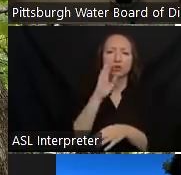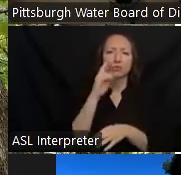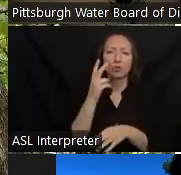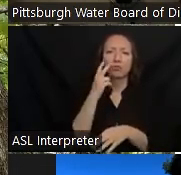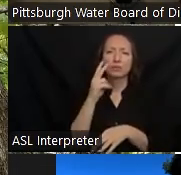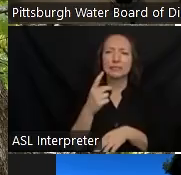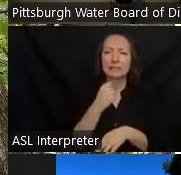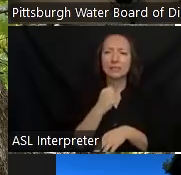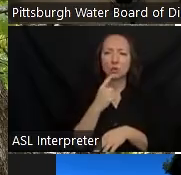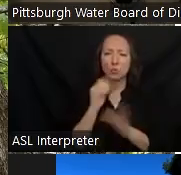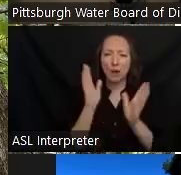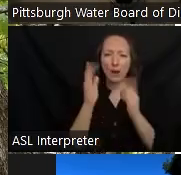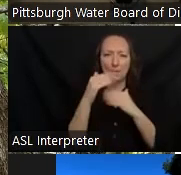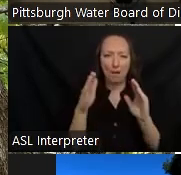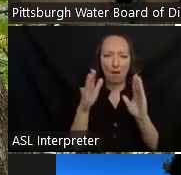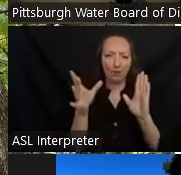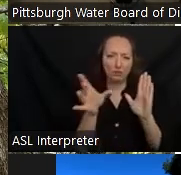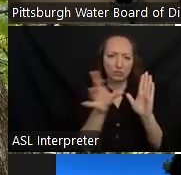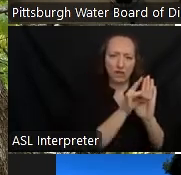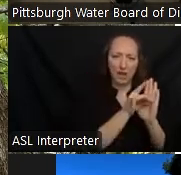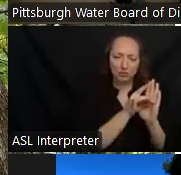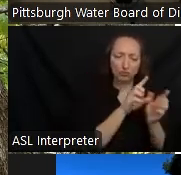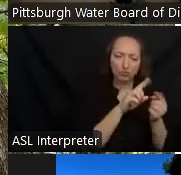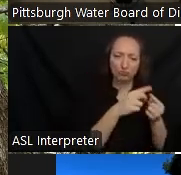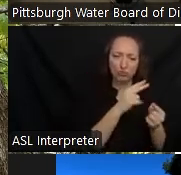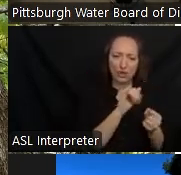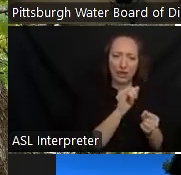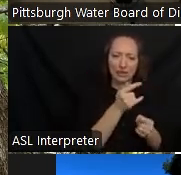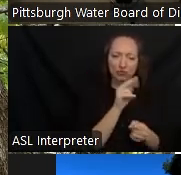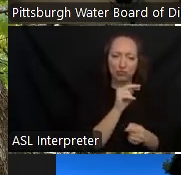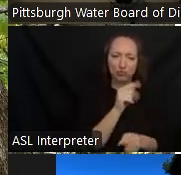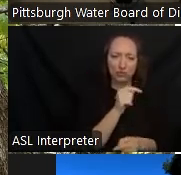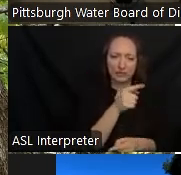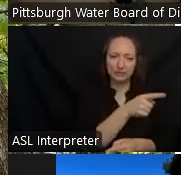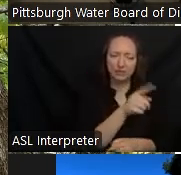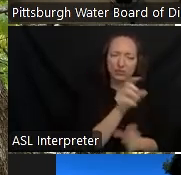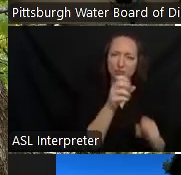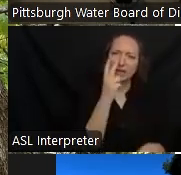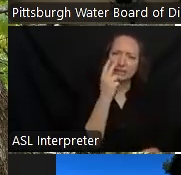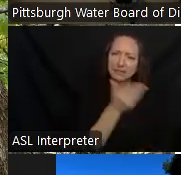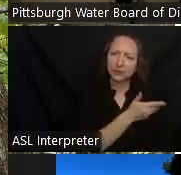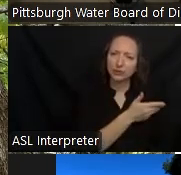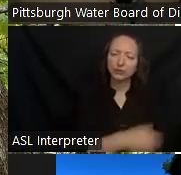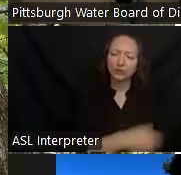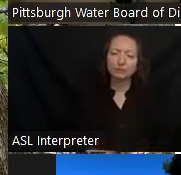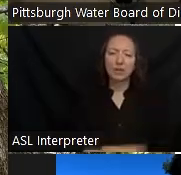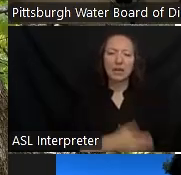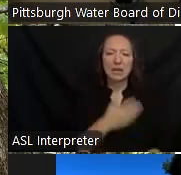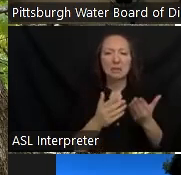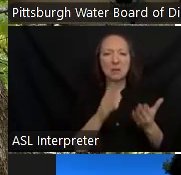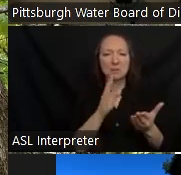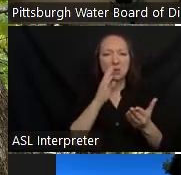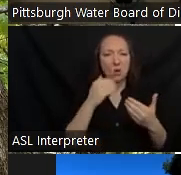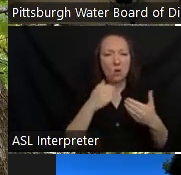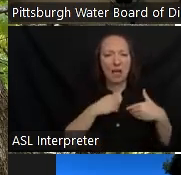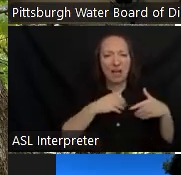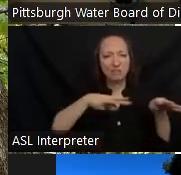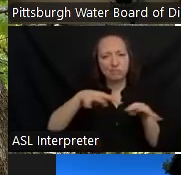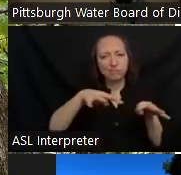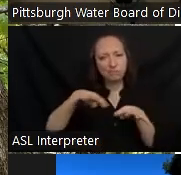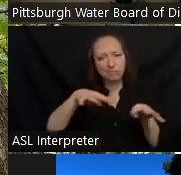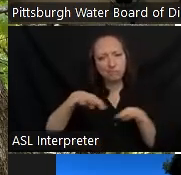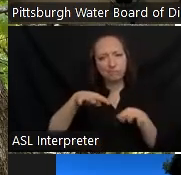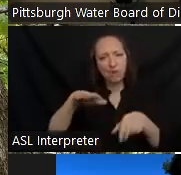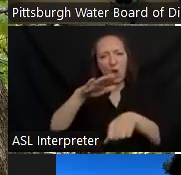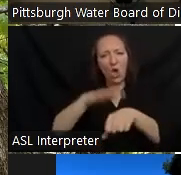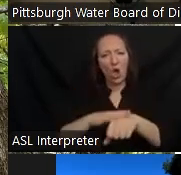you see attached there to the hydrant. And they could direct discharge onto the street, as you see in the one location. But